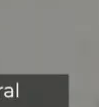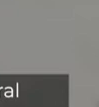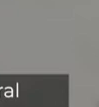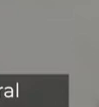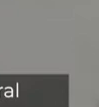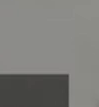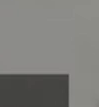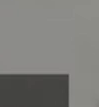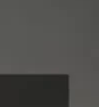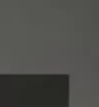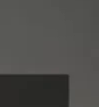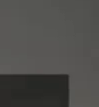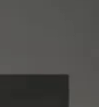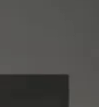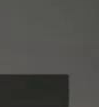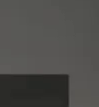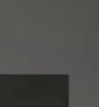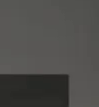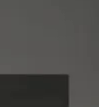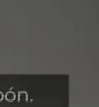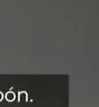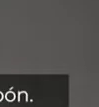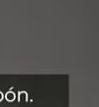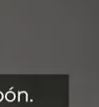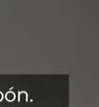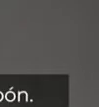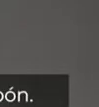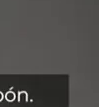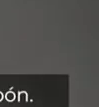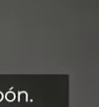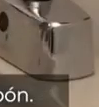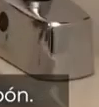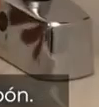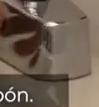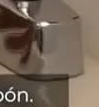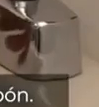If you need to adjust your mask while you're working,